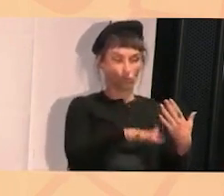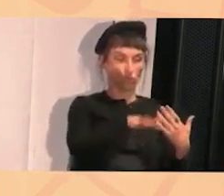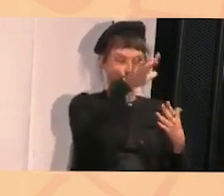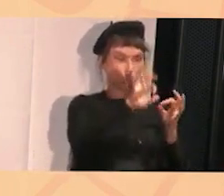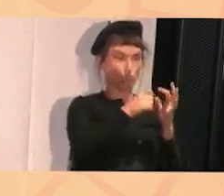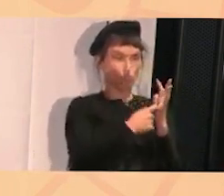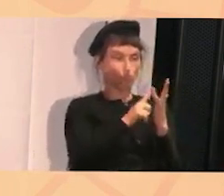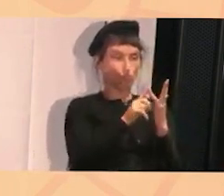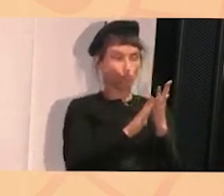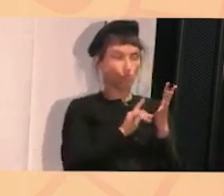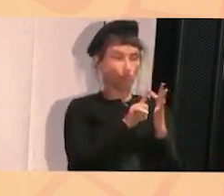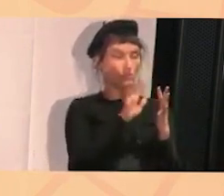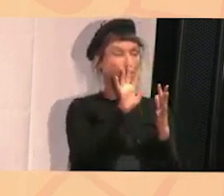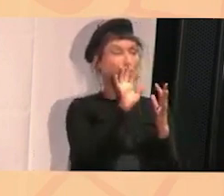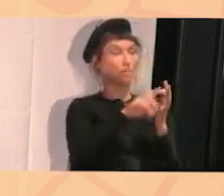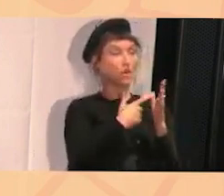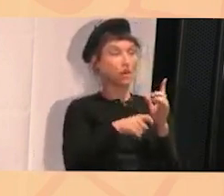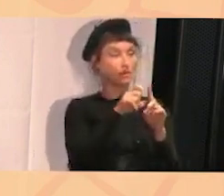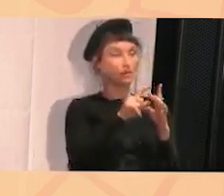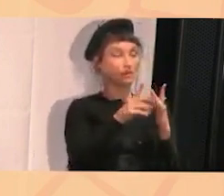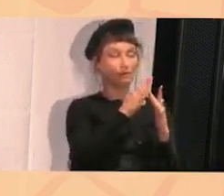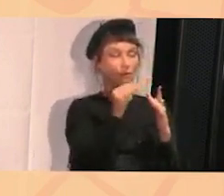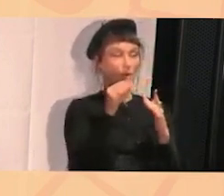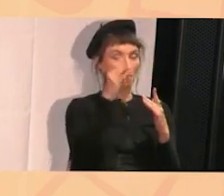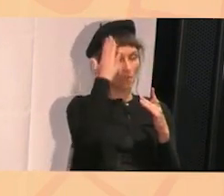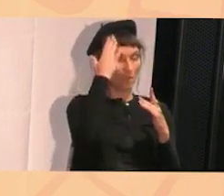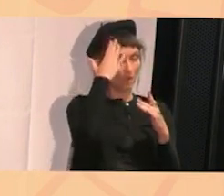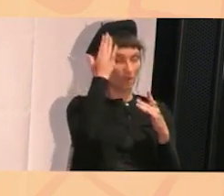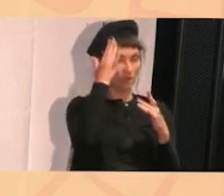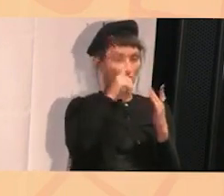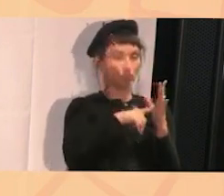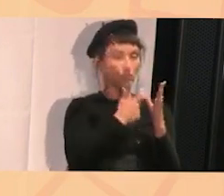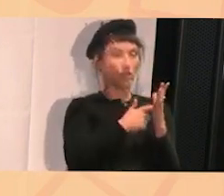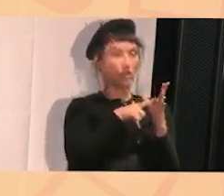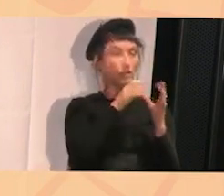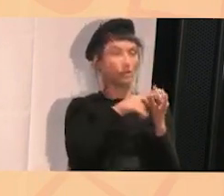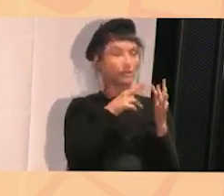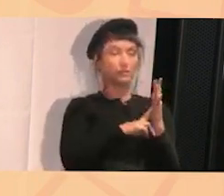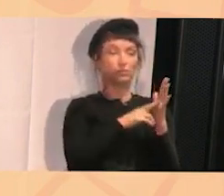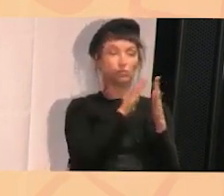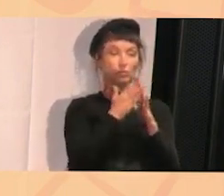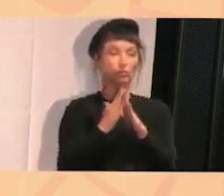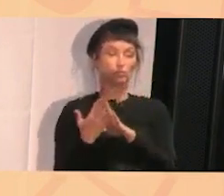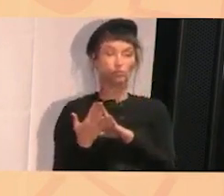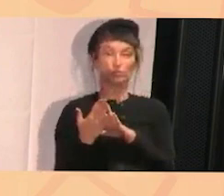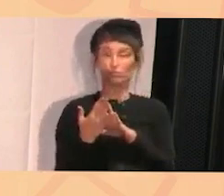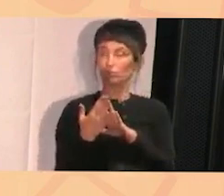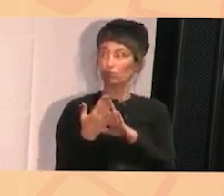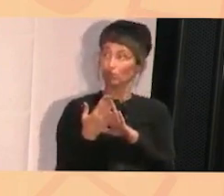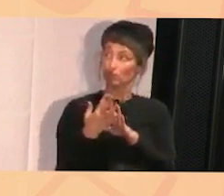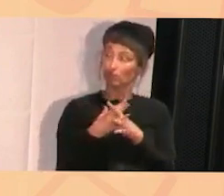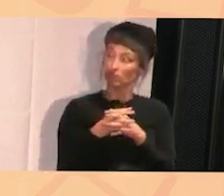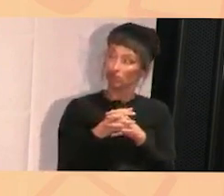Badi from my mother, so from Judadin community, but Bunial Buru, which is a clan group of the Badi